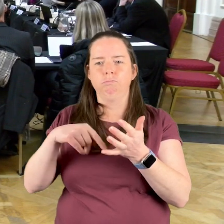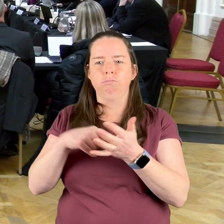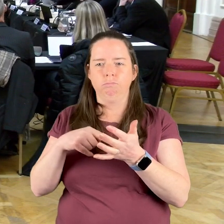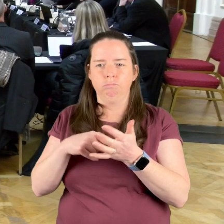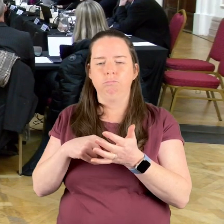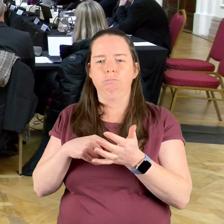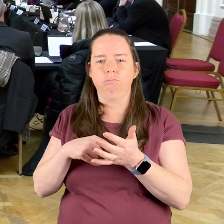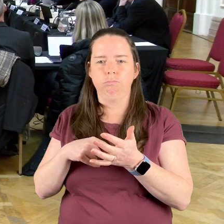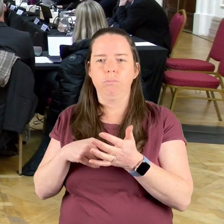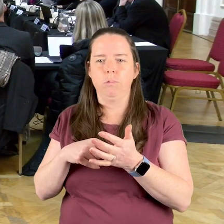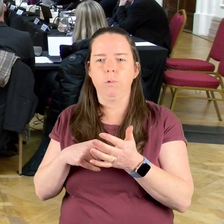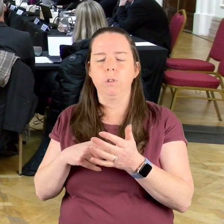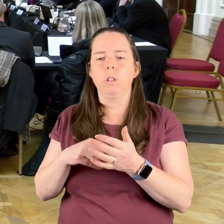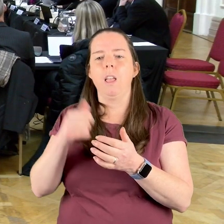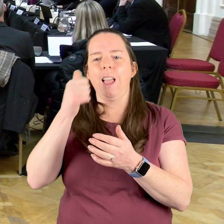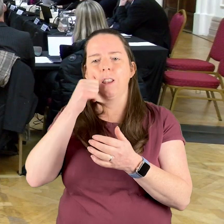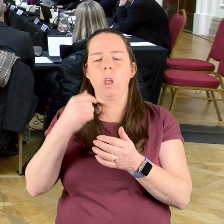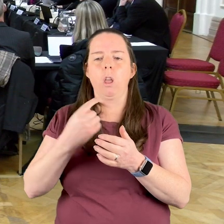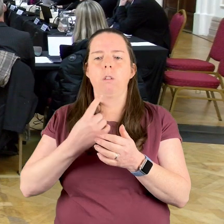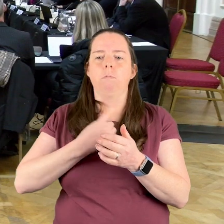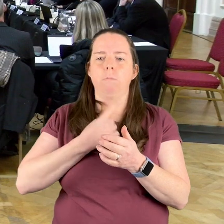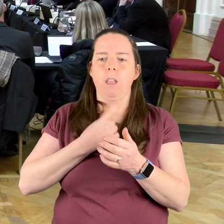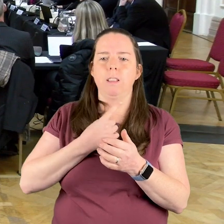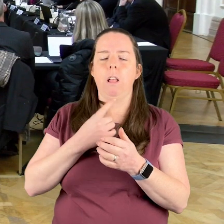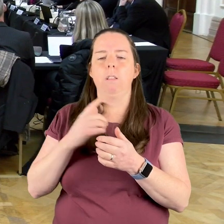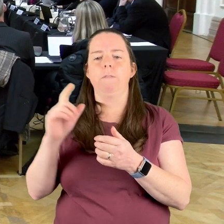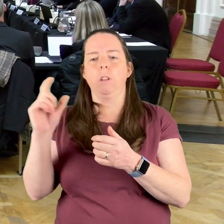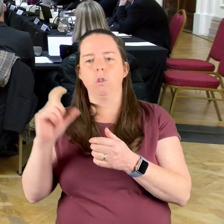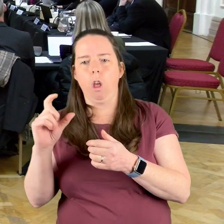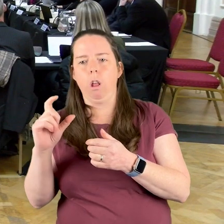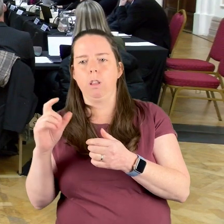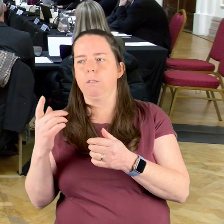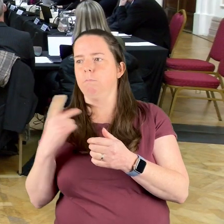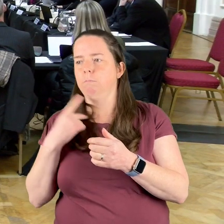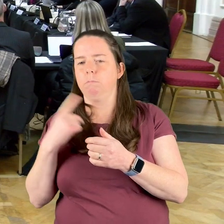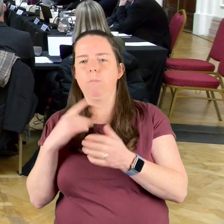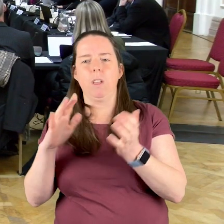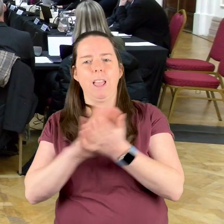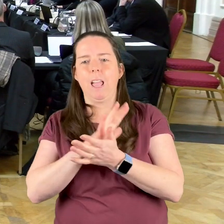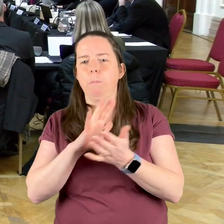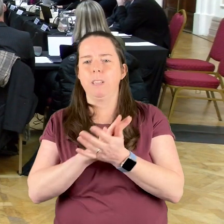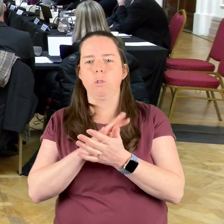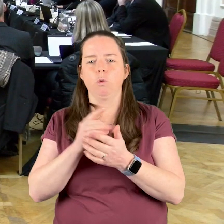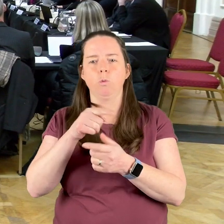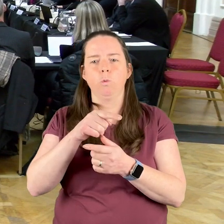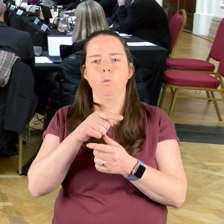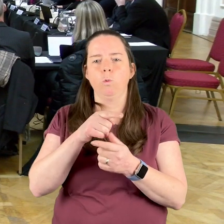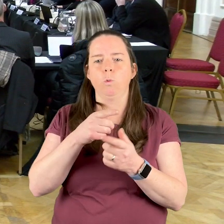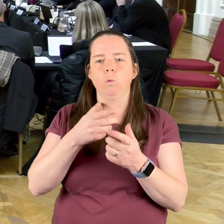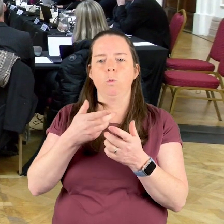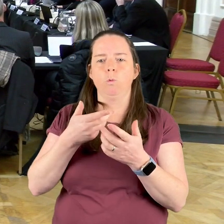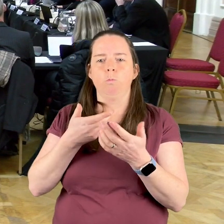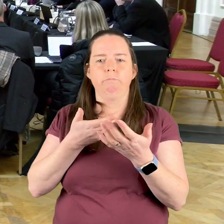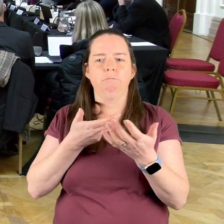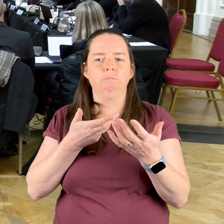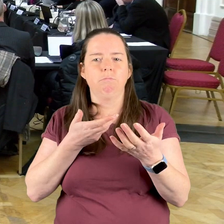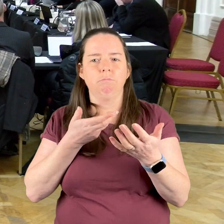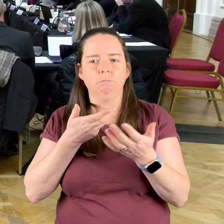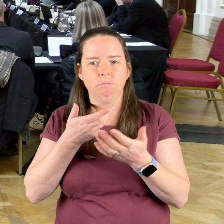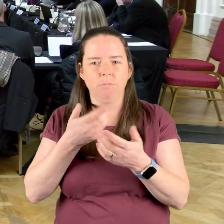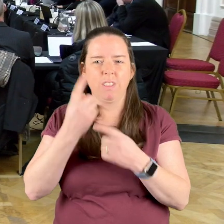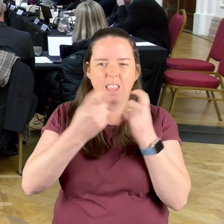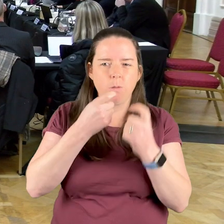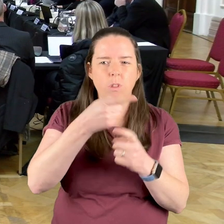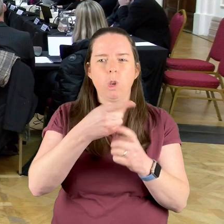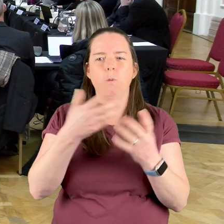accessibility perspective around our reporting structures, then I know both myself and Charlotte would be happy to think with you about how